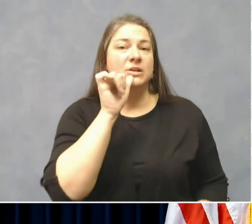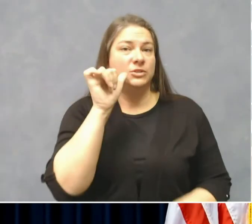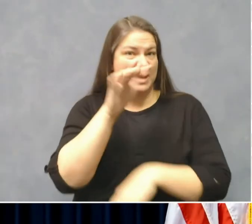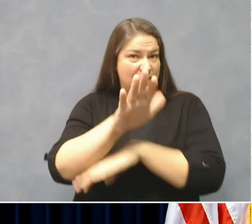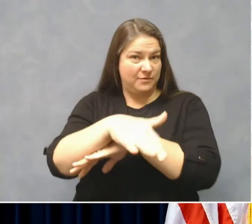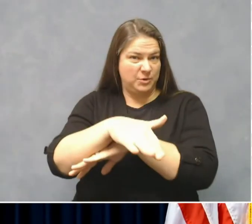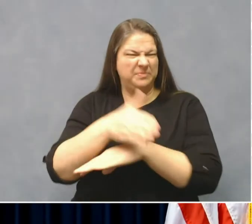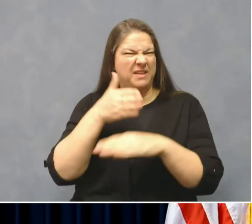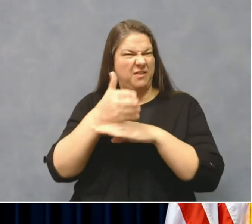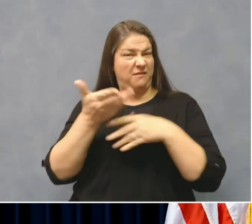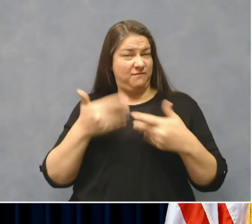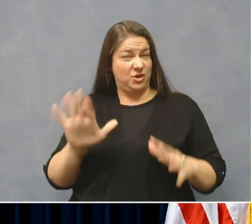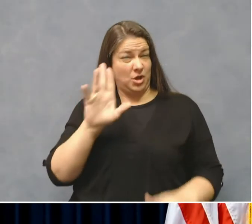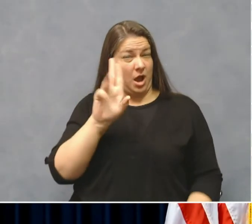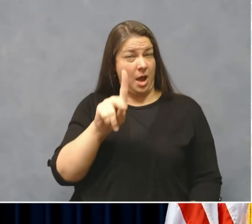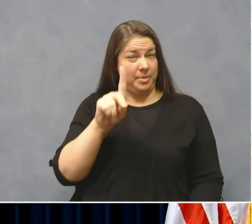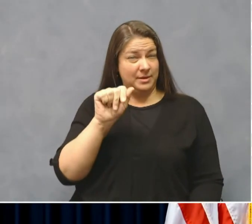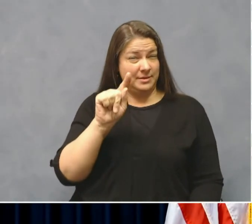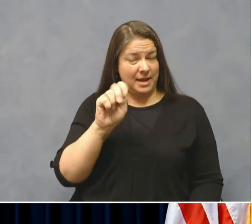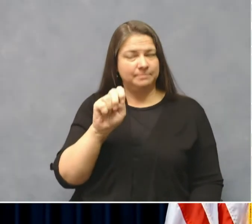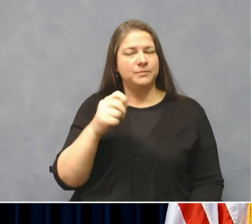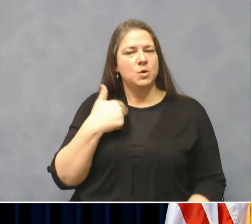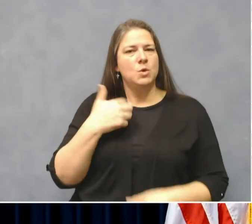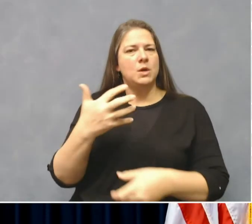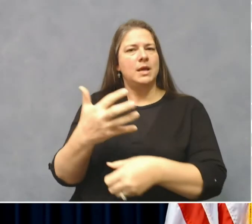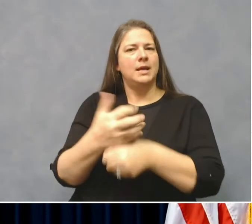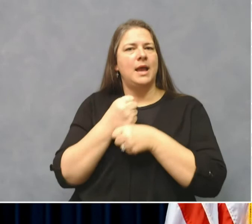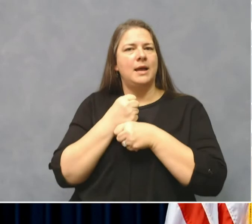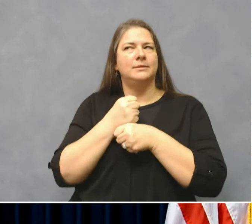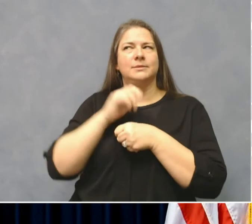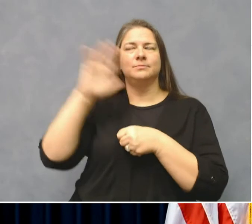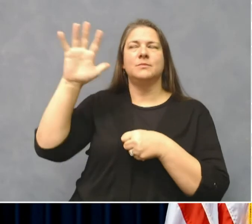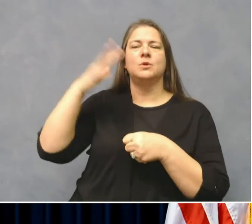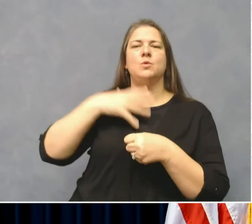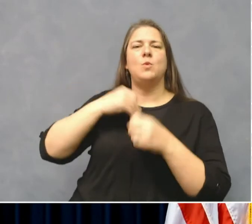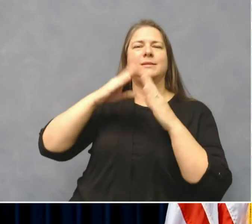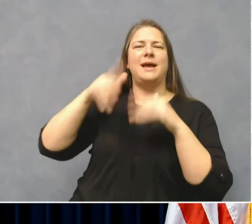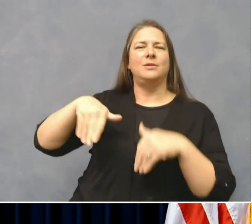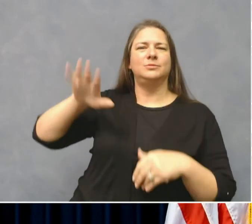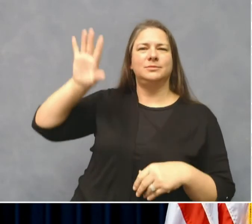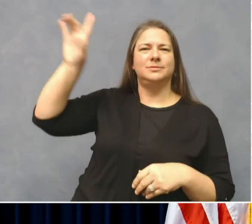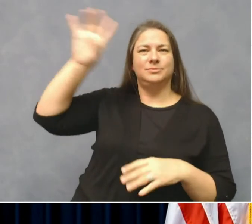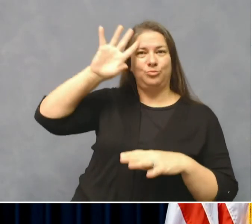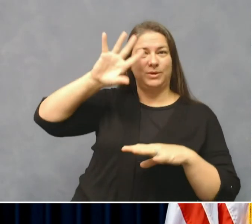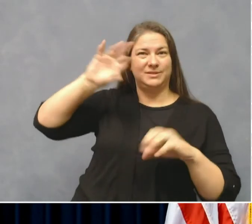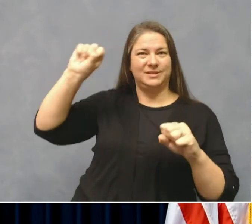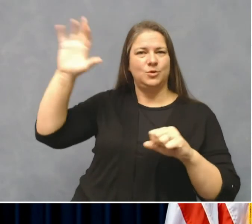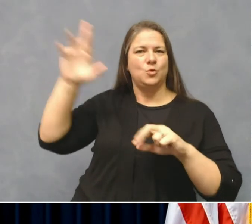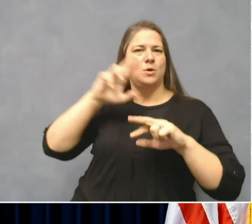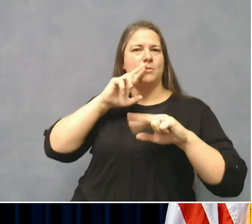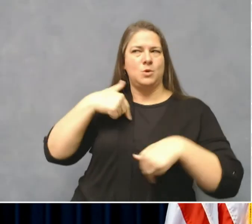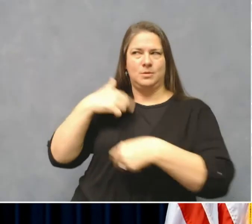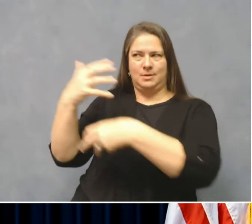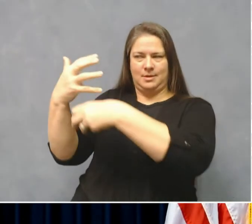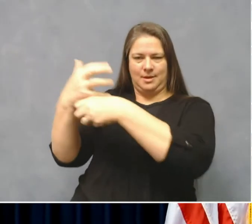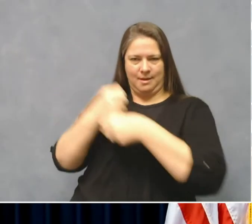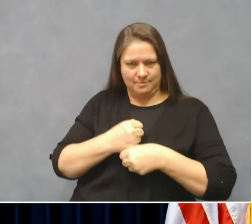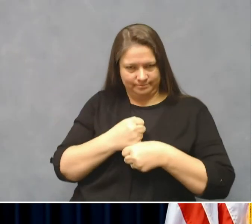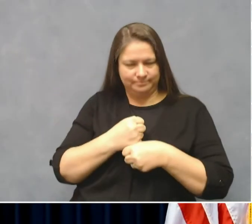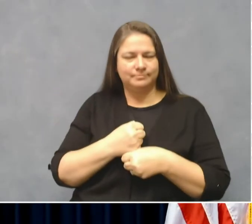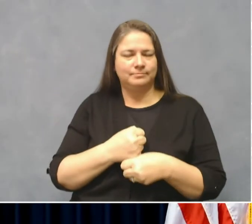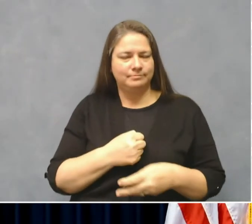update, we received the weekly White House report. And the White House report issued a